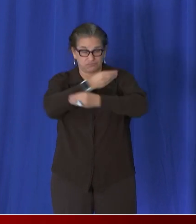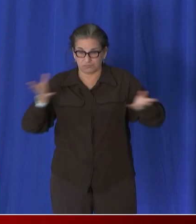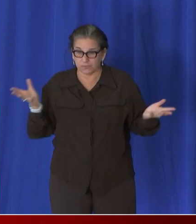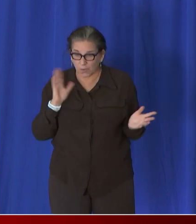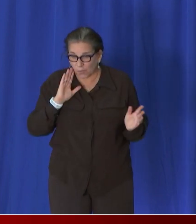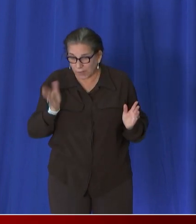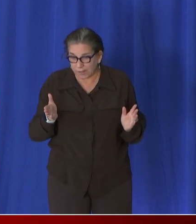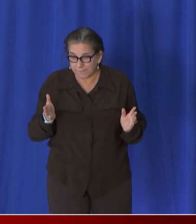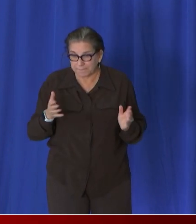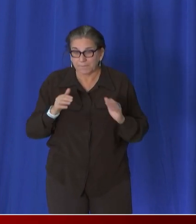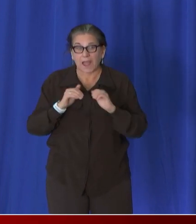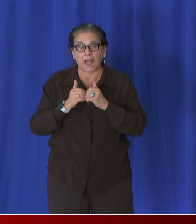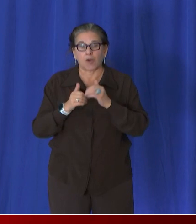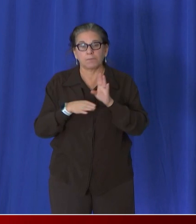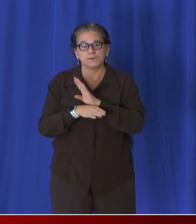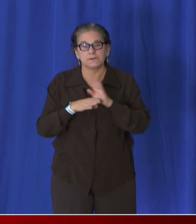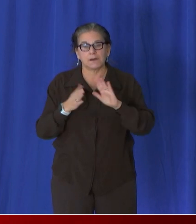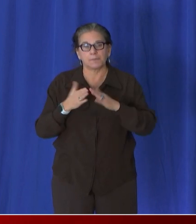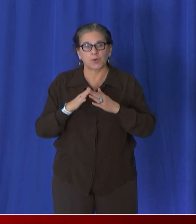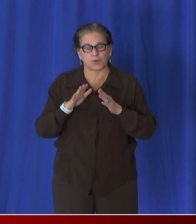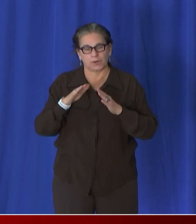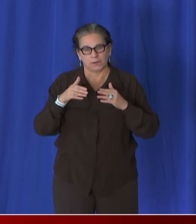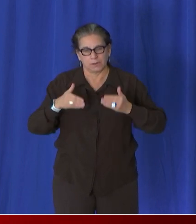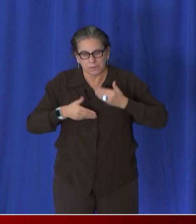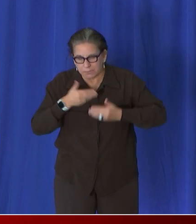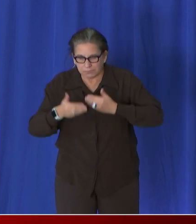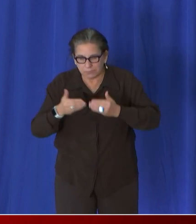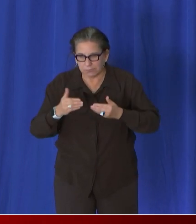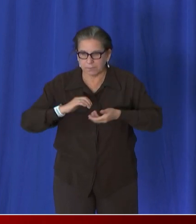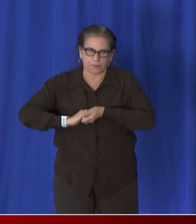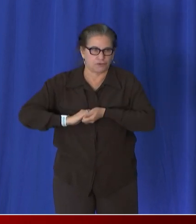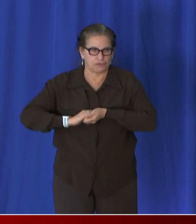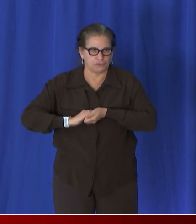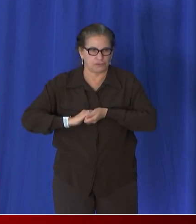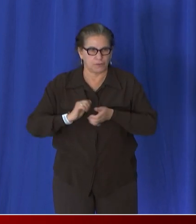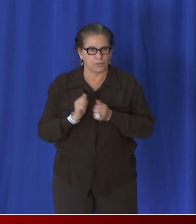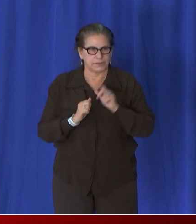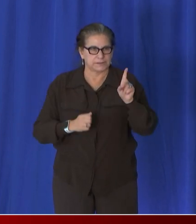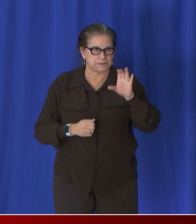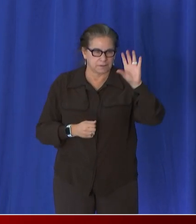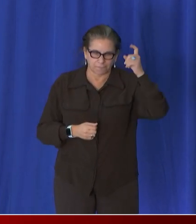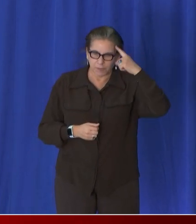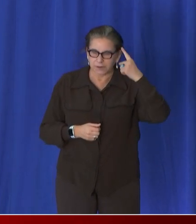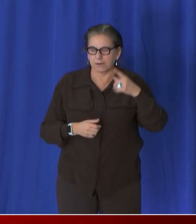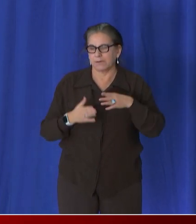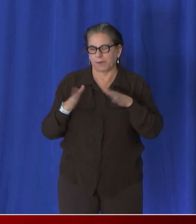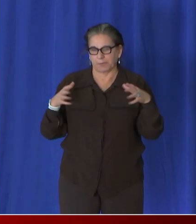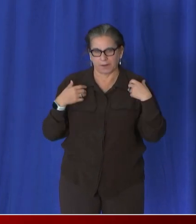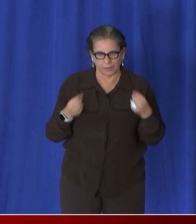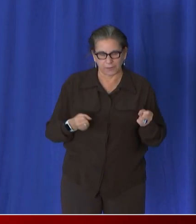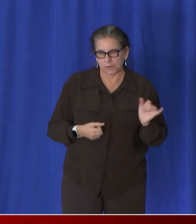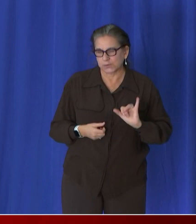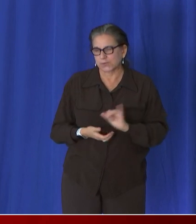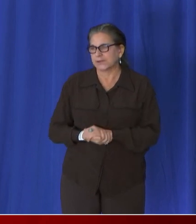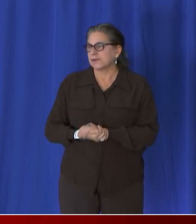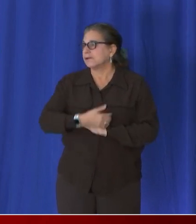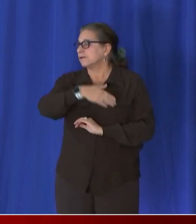that it's viable and can be met by January 15th. Okay, thanks. Yes.